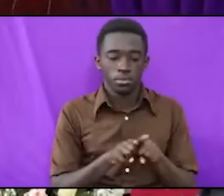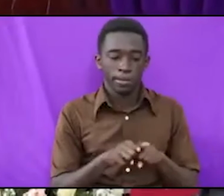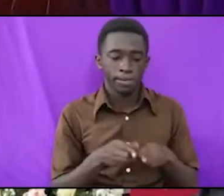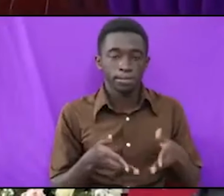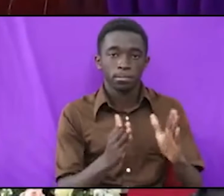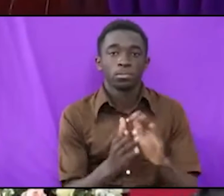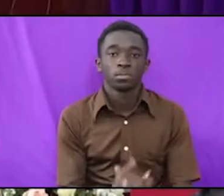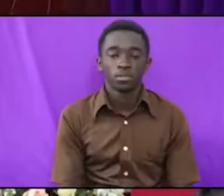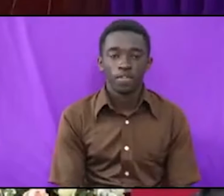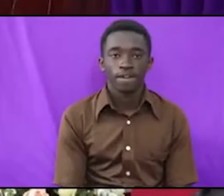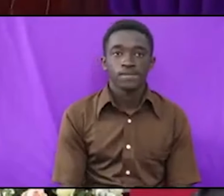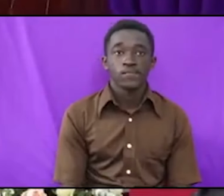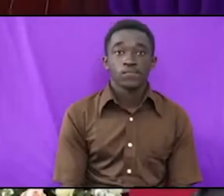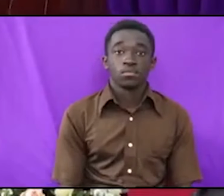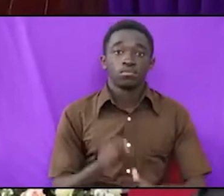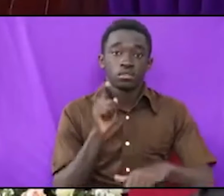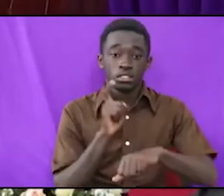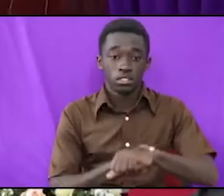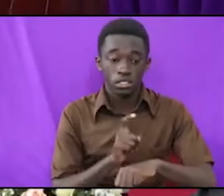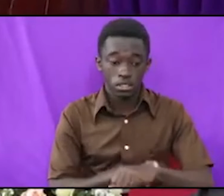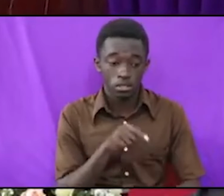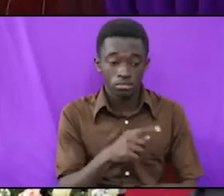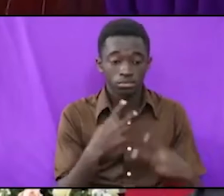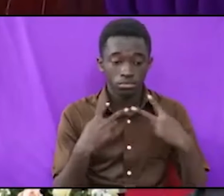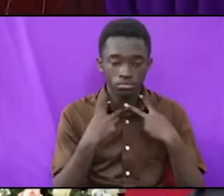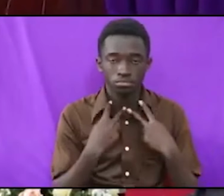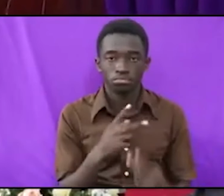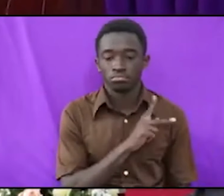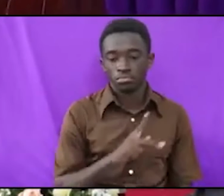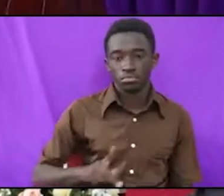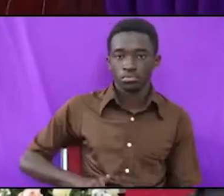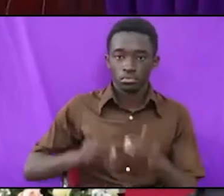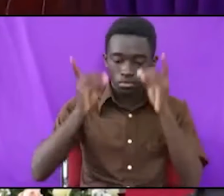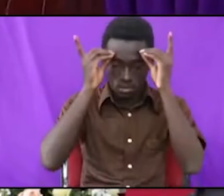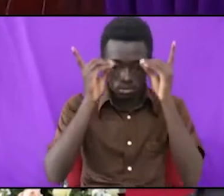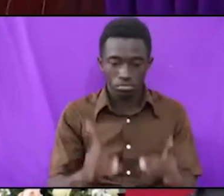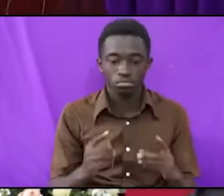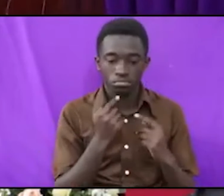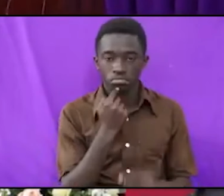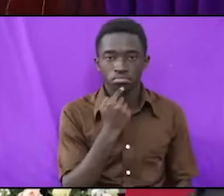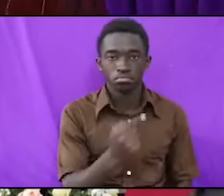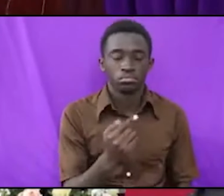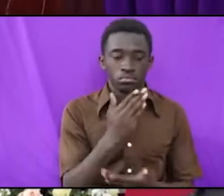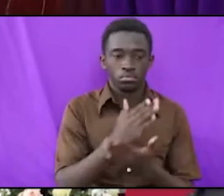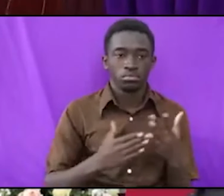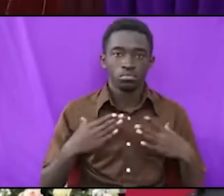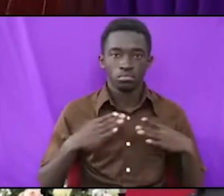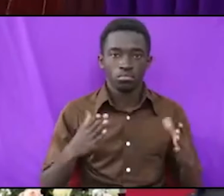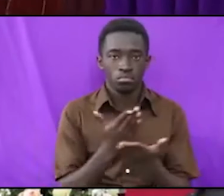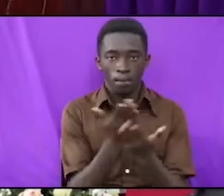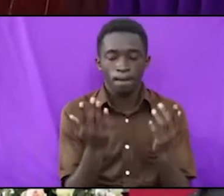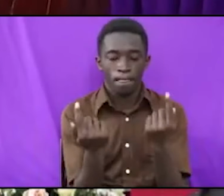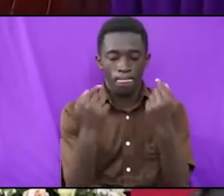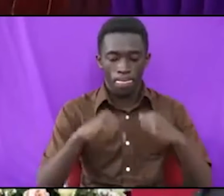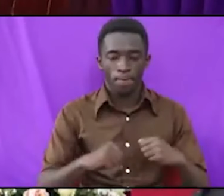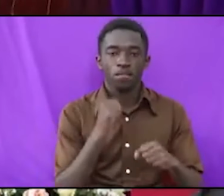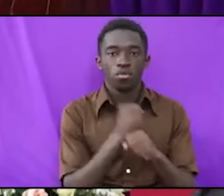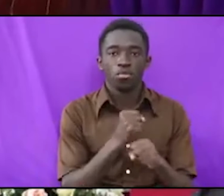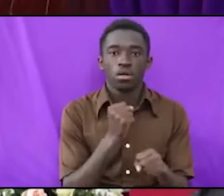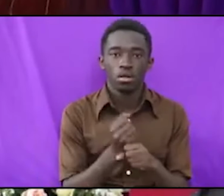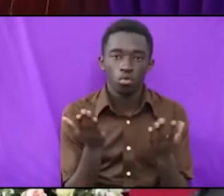So during this time of captivity, the king decides and says, I want some people to come and work in my courts, in